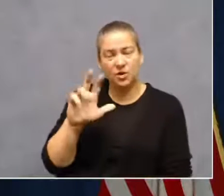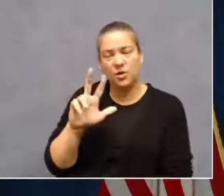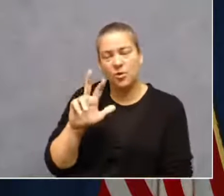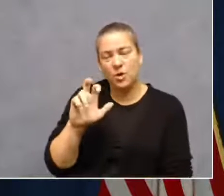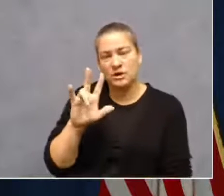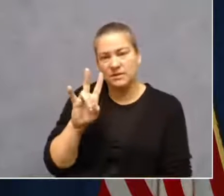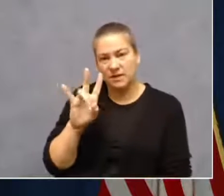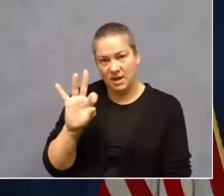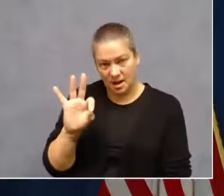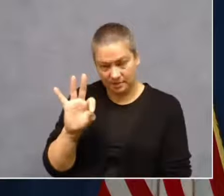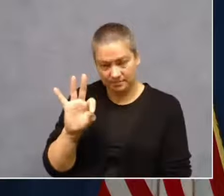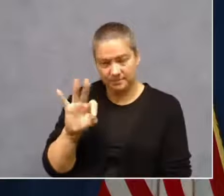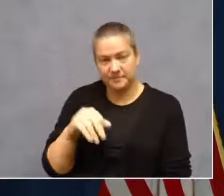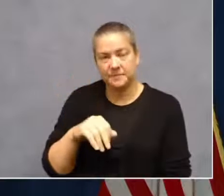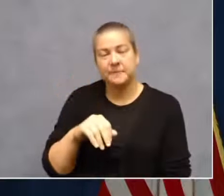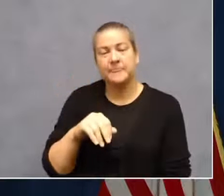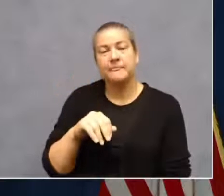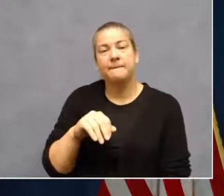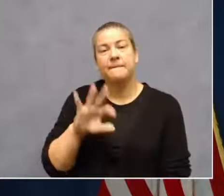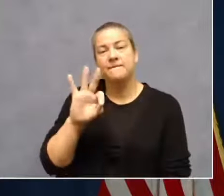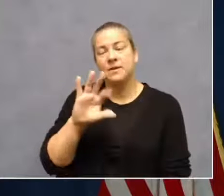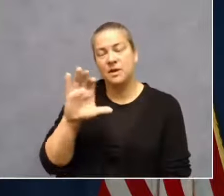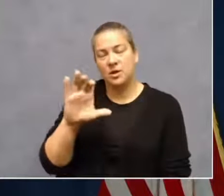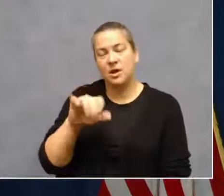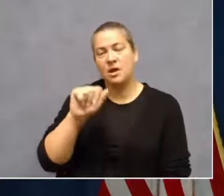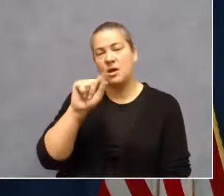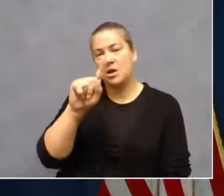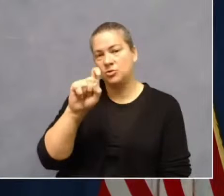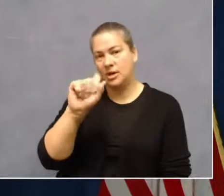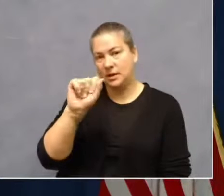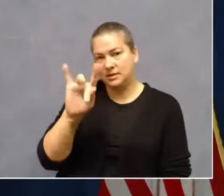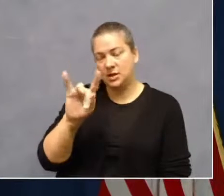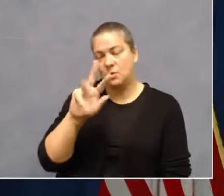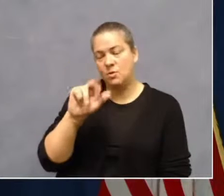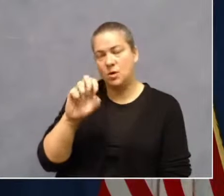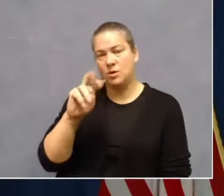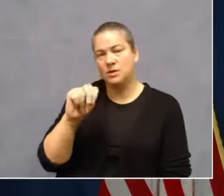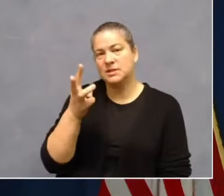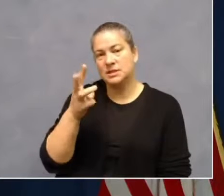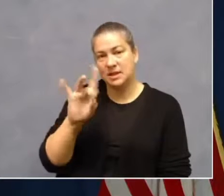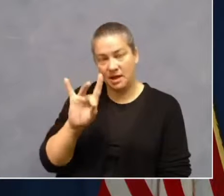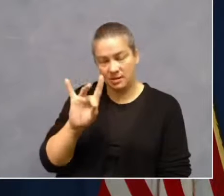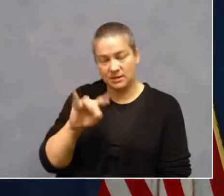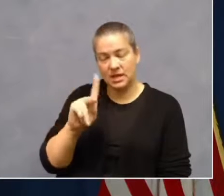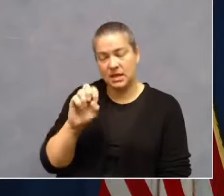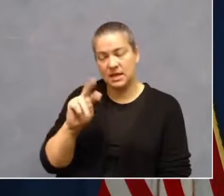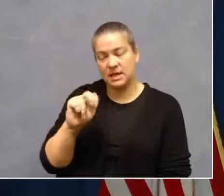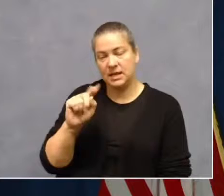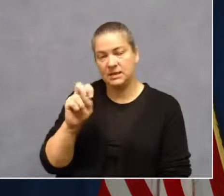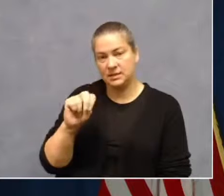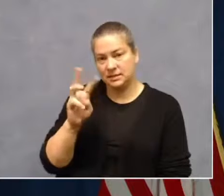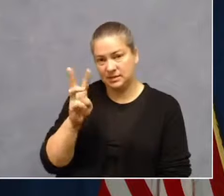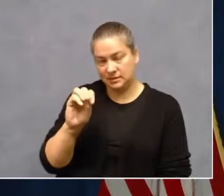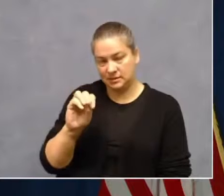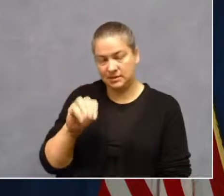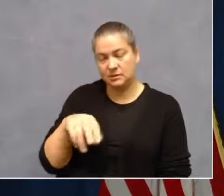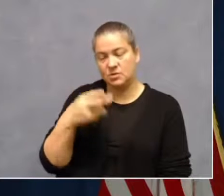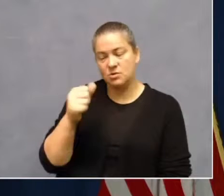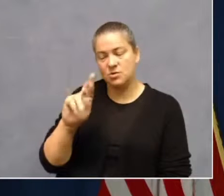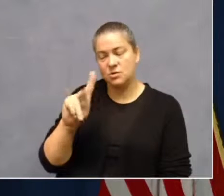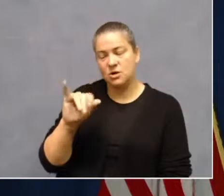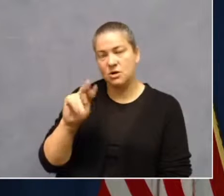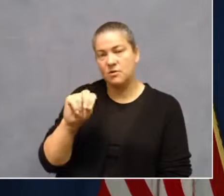new cases. Fayette, 118. Warren, 68. Kenton, 60. Hardin,